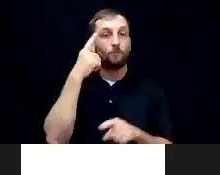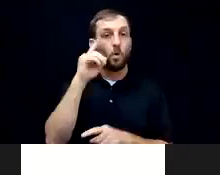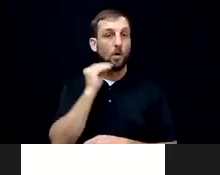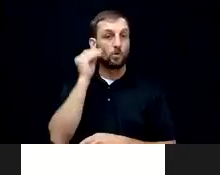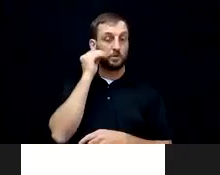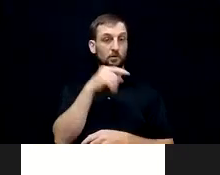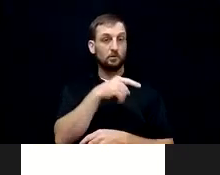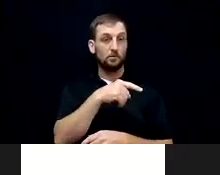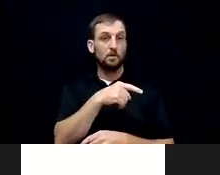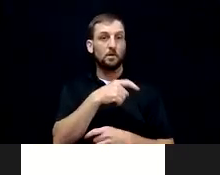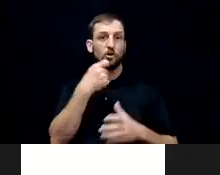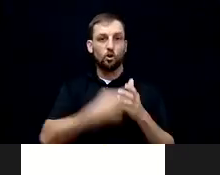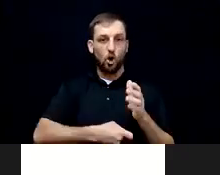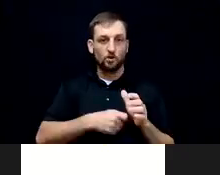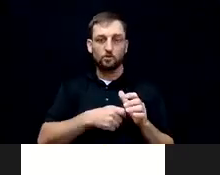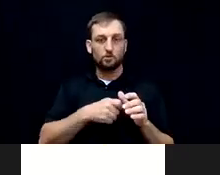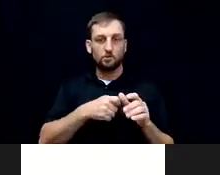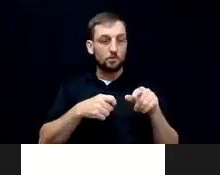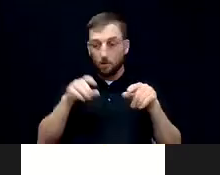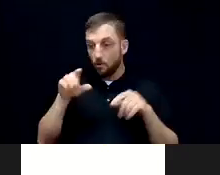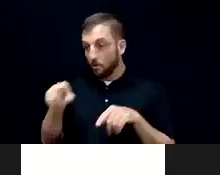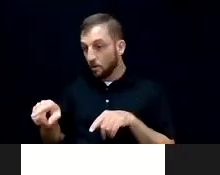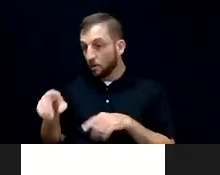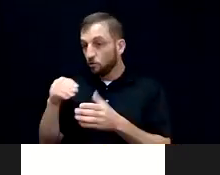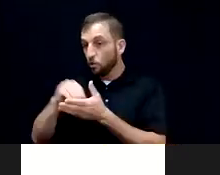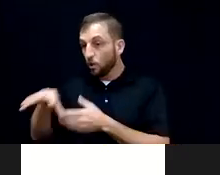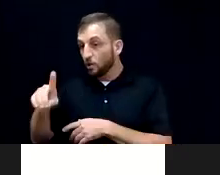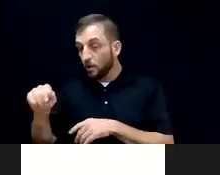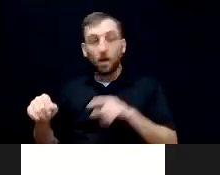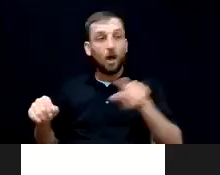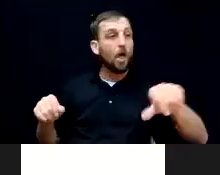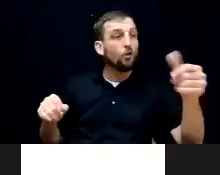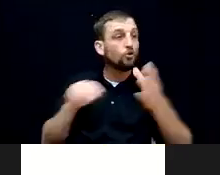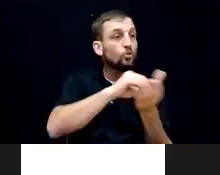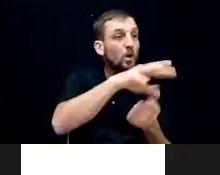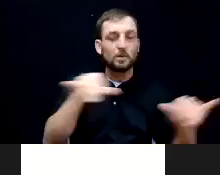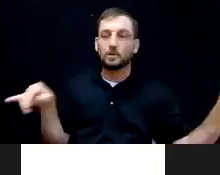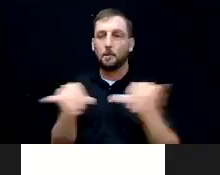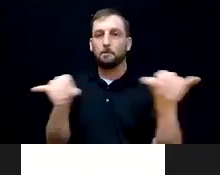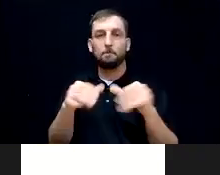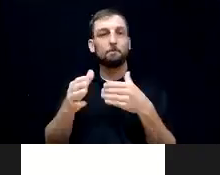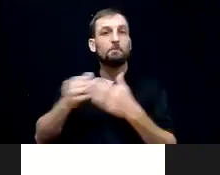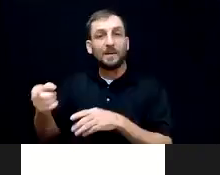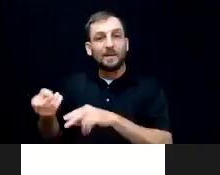is the exact same as it is for other students, even with the additional supports we offer.